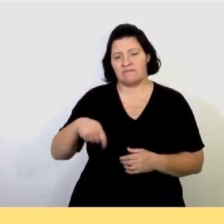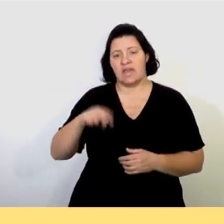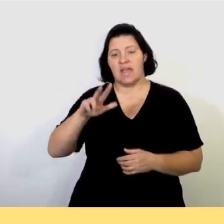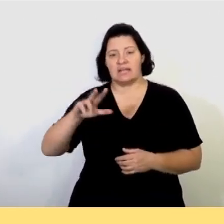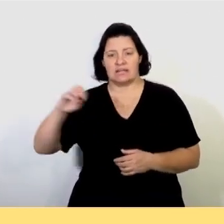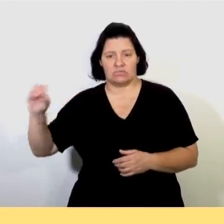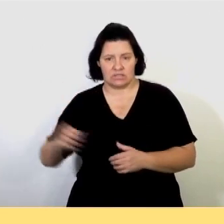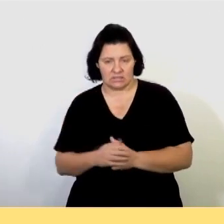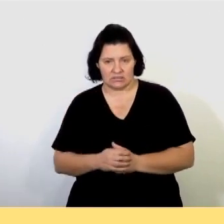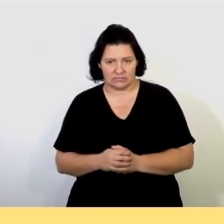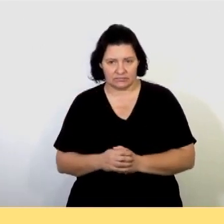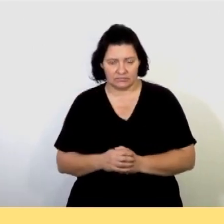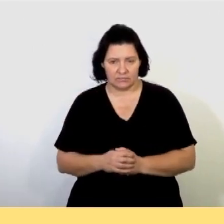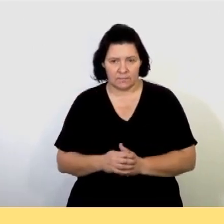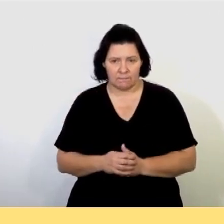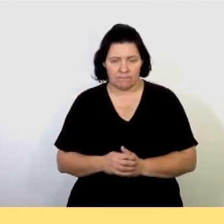235,800. That is your